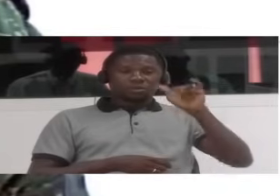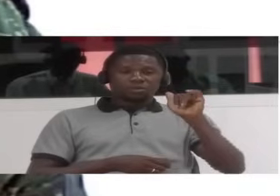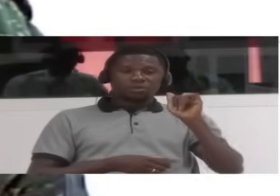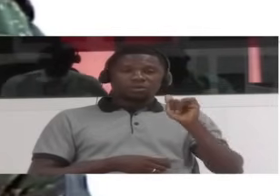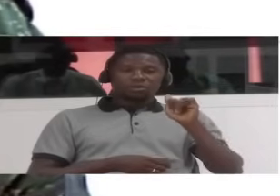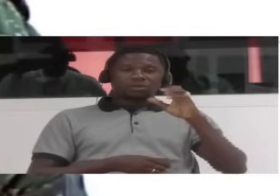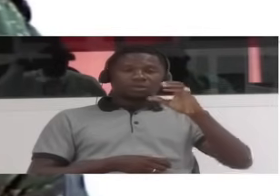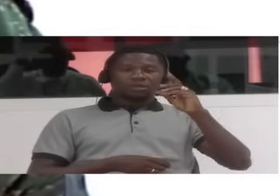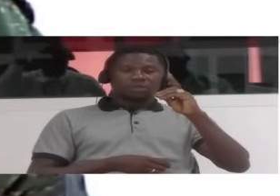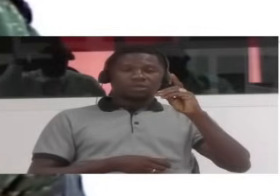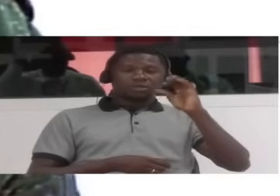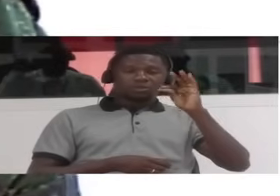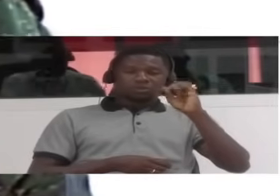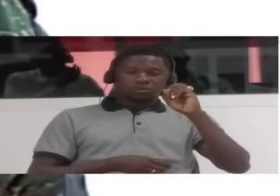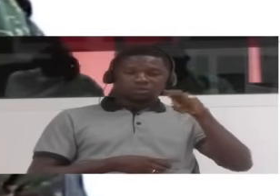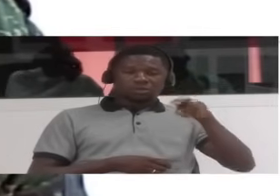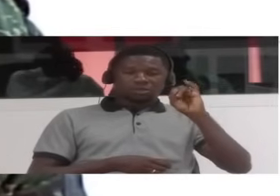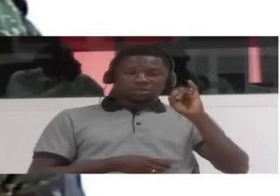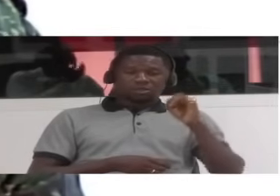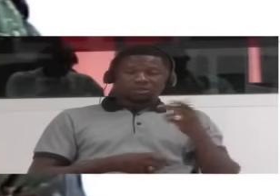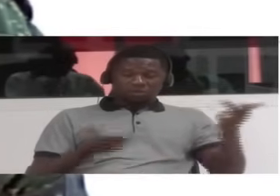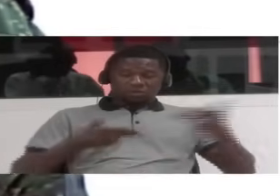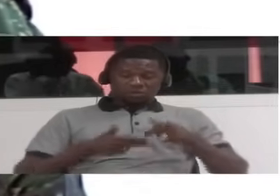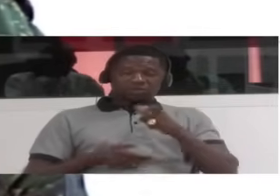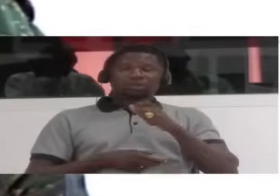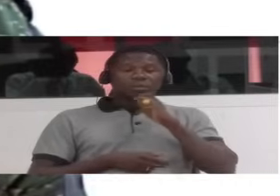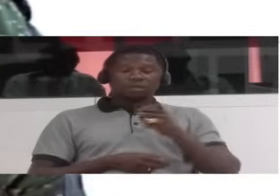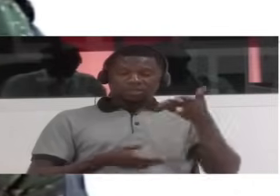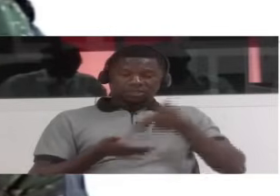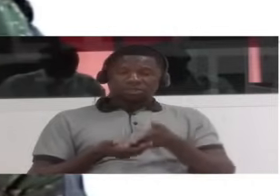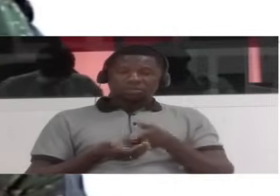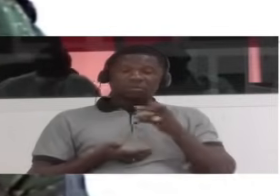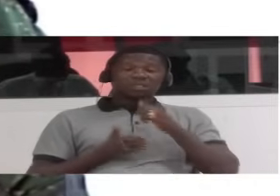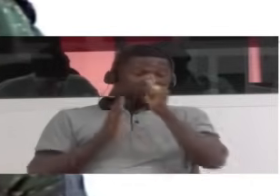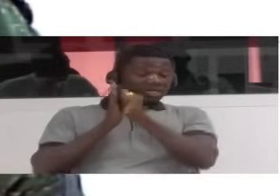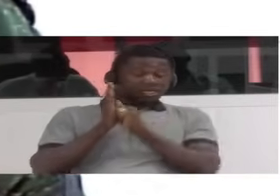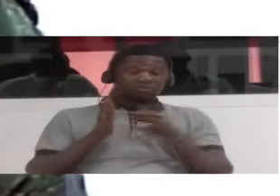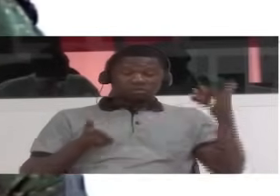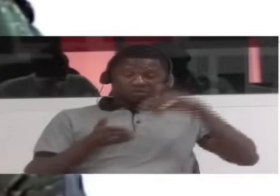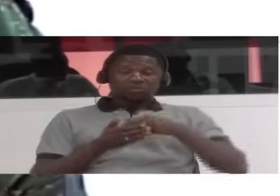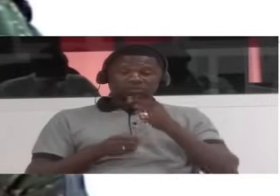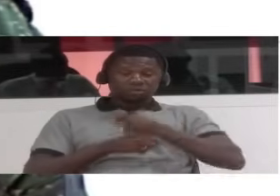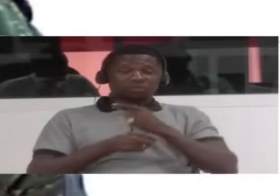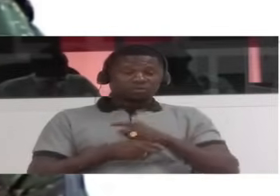Tony Catoni welcomed Francisco in this country, but Francisco's agenda of coming to Gambia was something else.